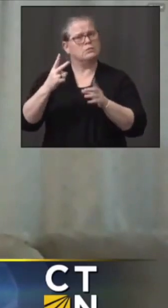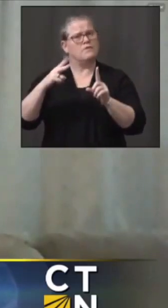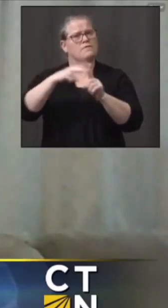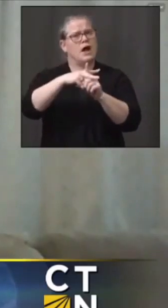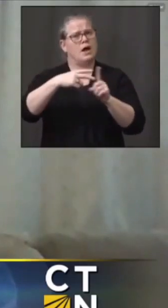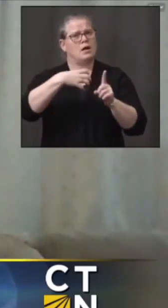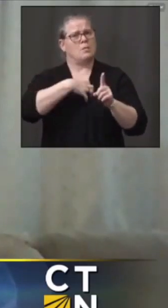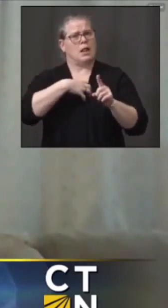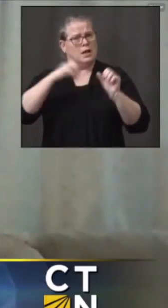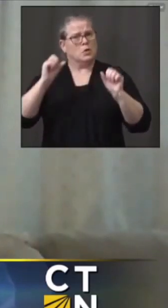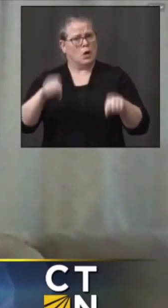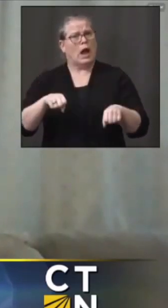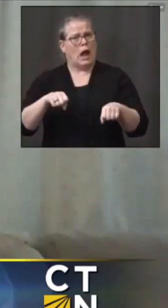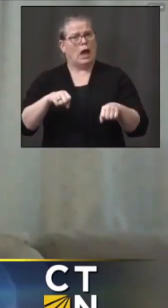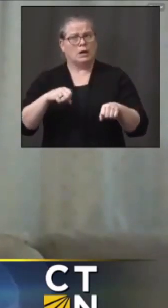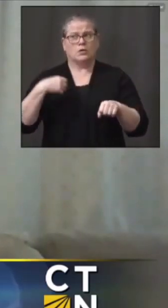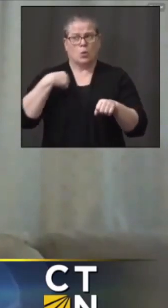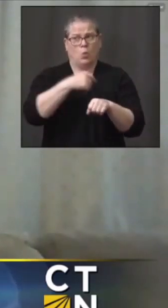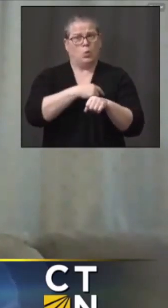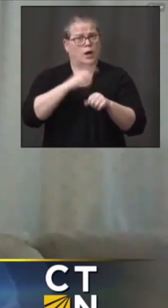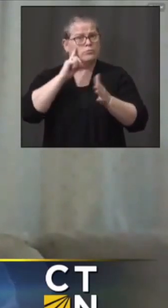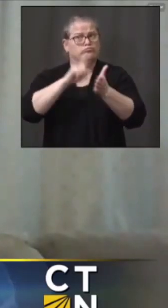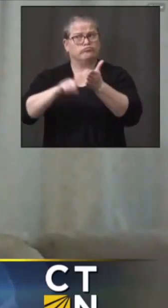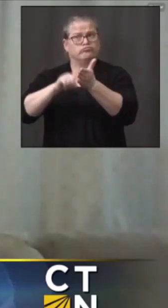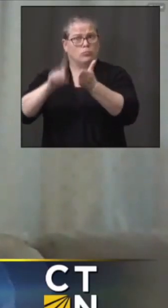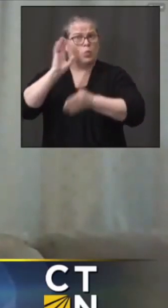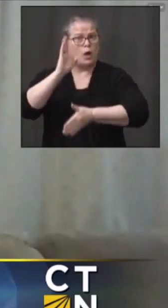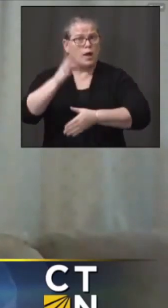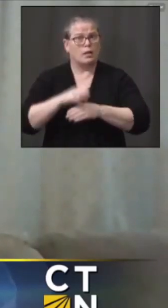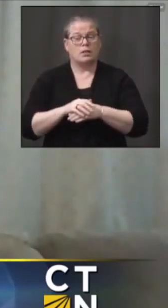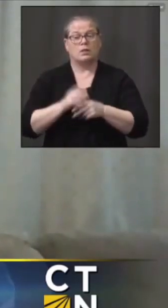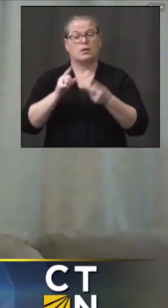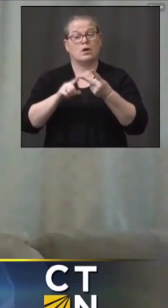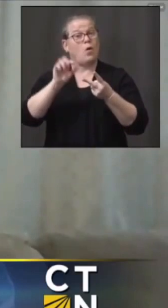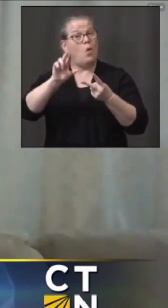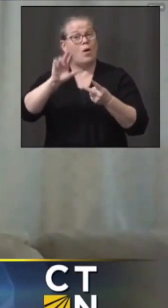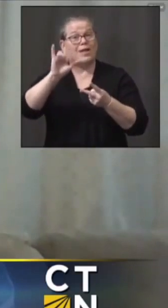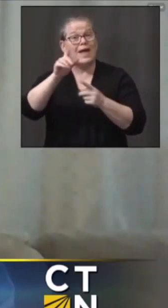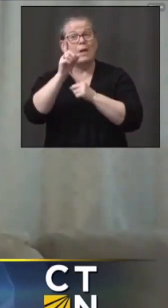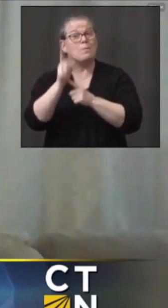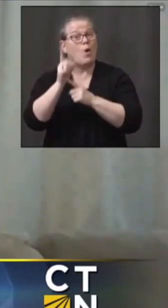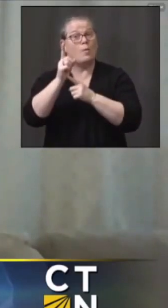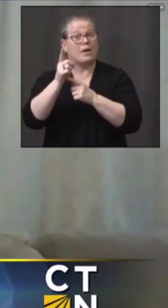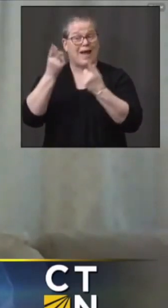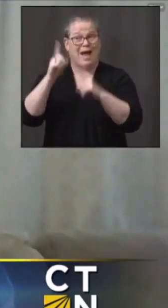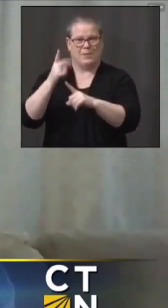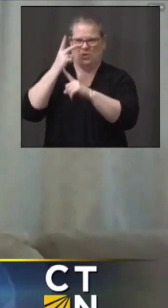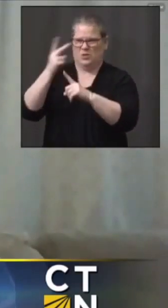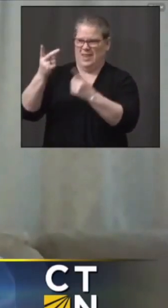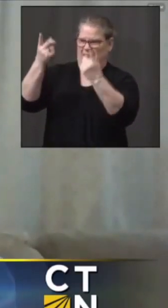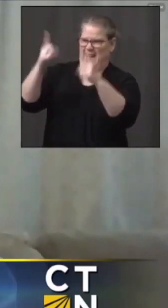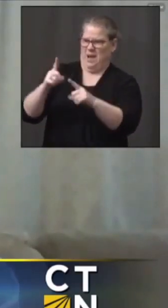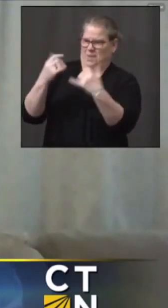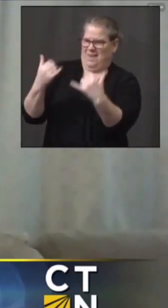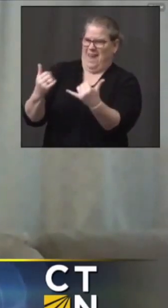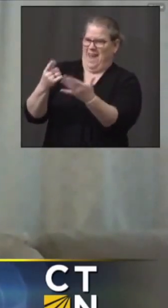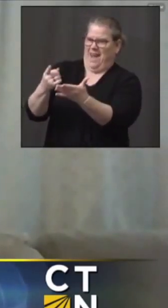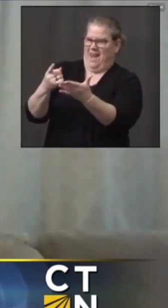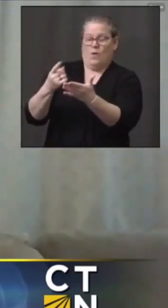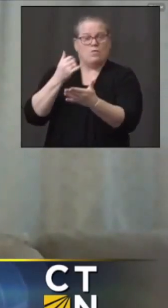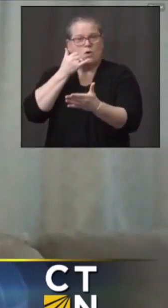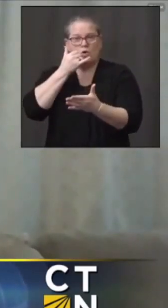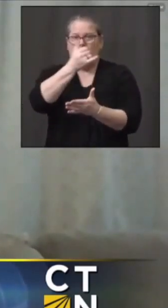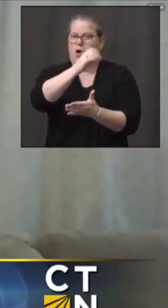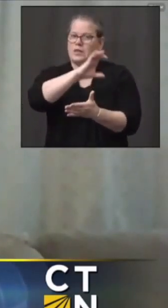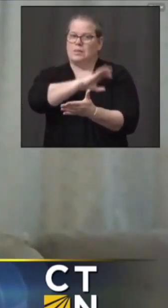and look into it. Or if it's an ongoing event at that moment, let local law enforcement know right away so they